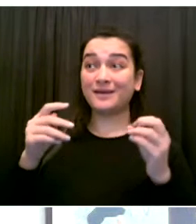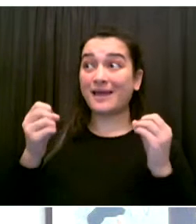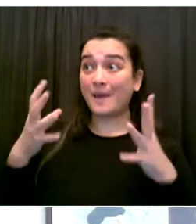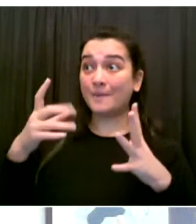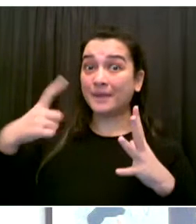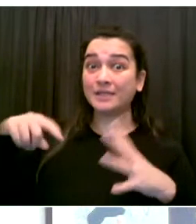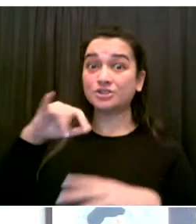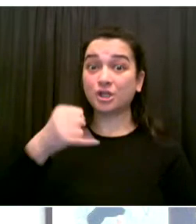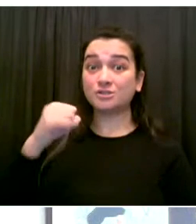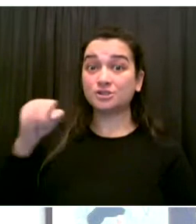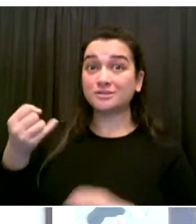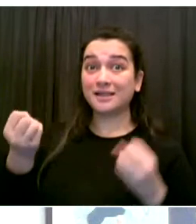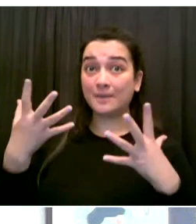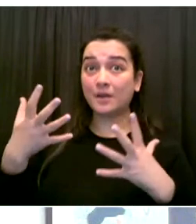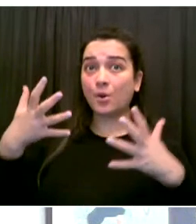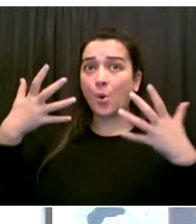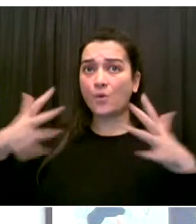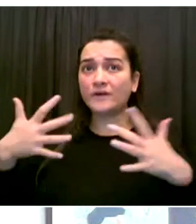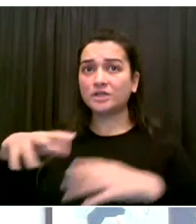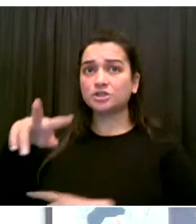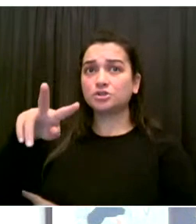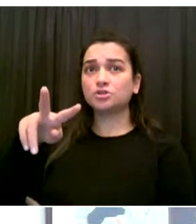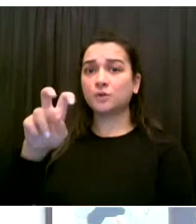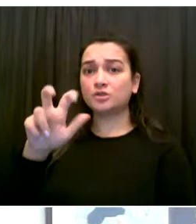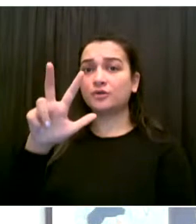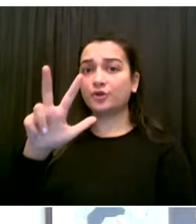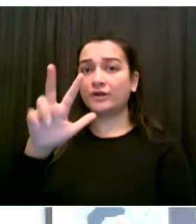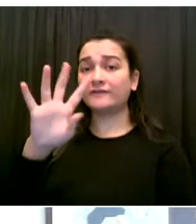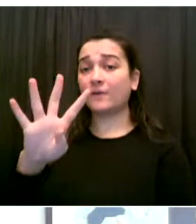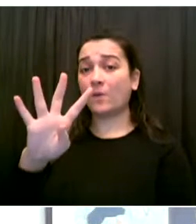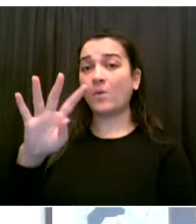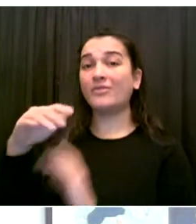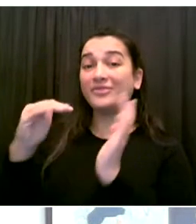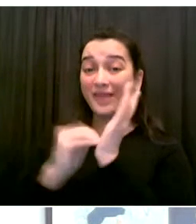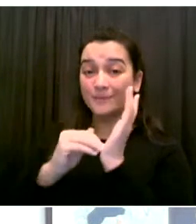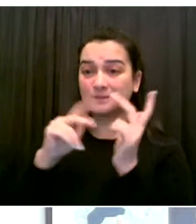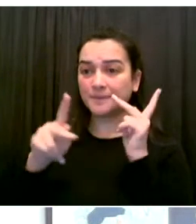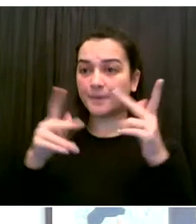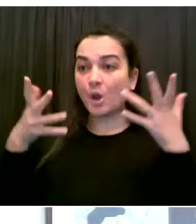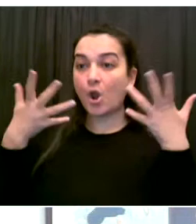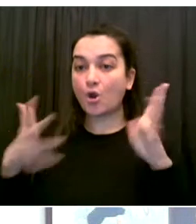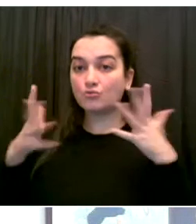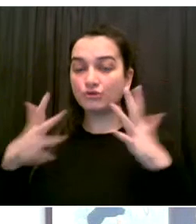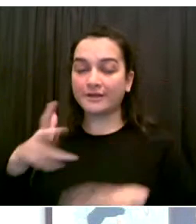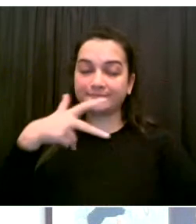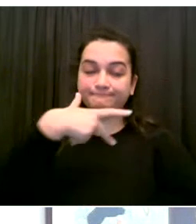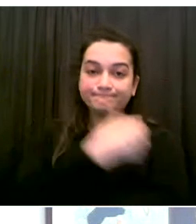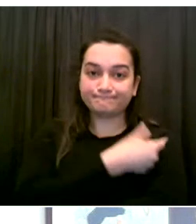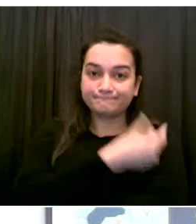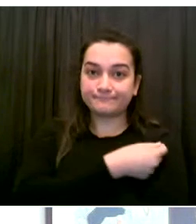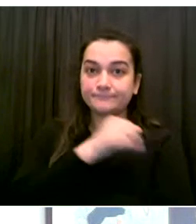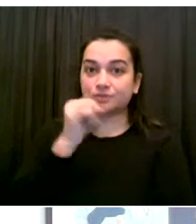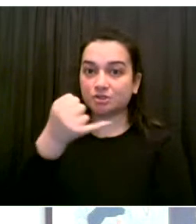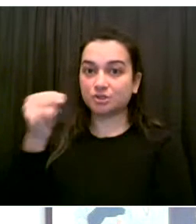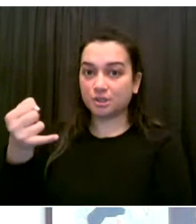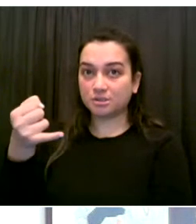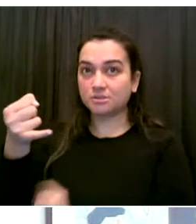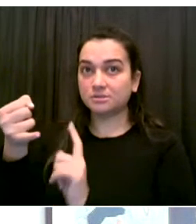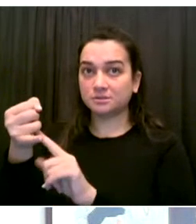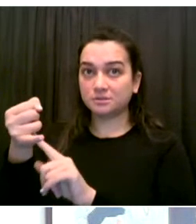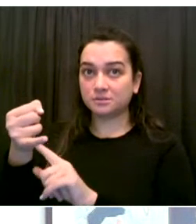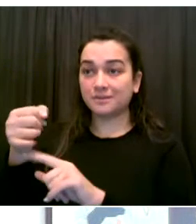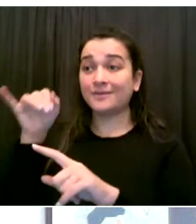234,000 people across New York City. And thus far, we have not seen any